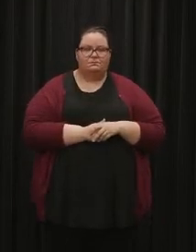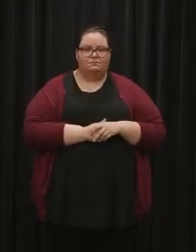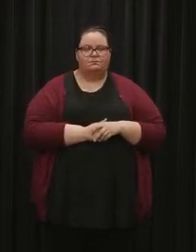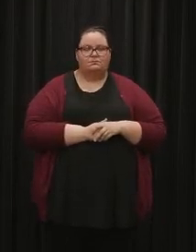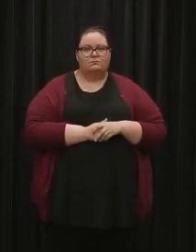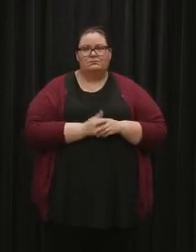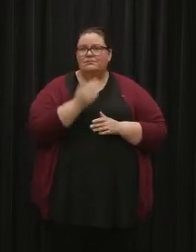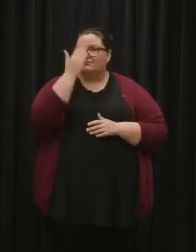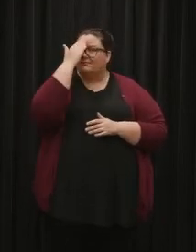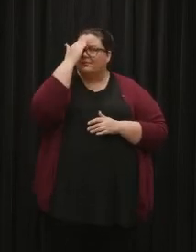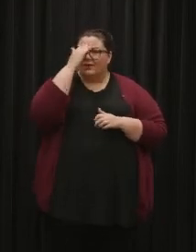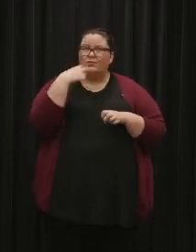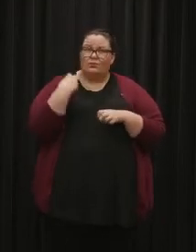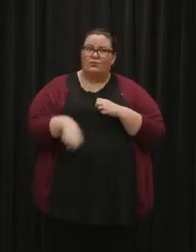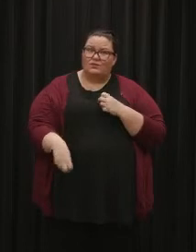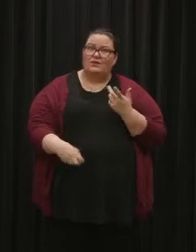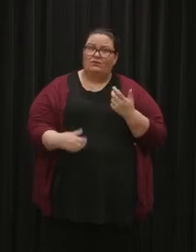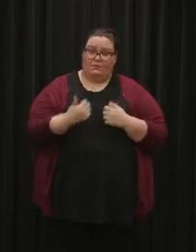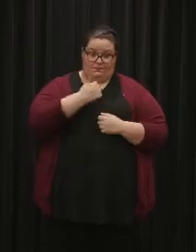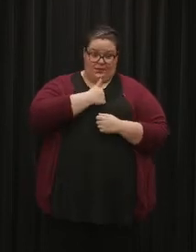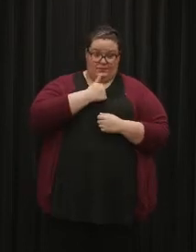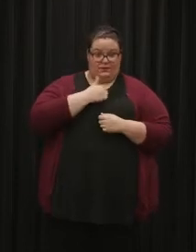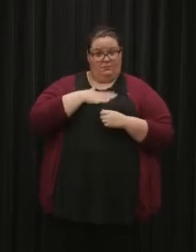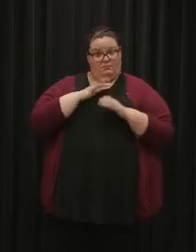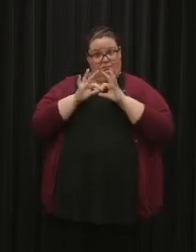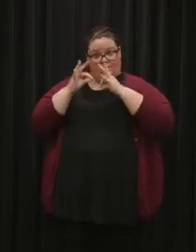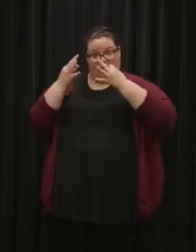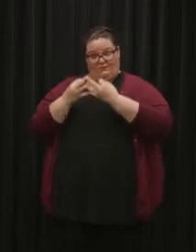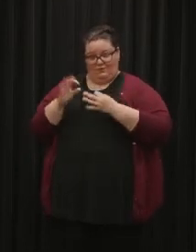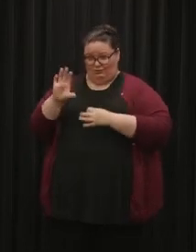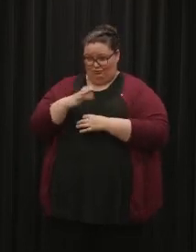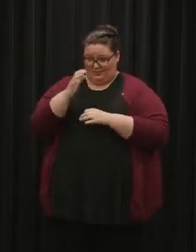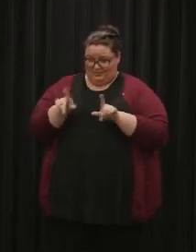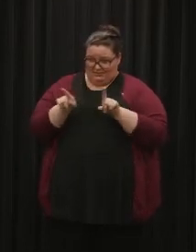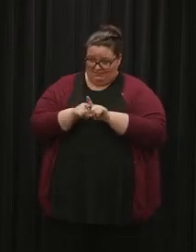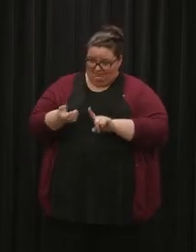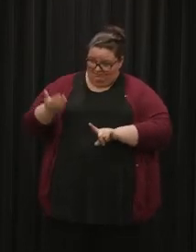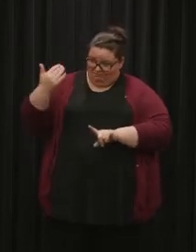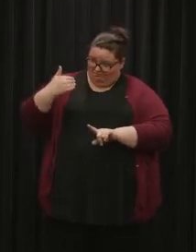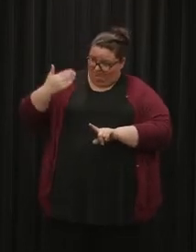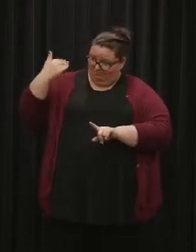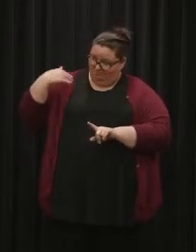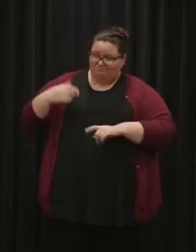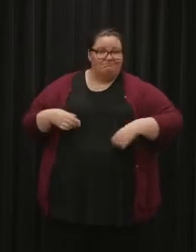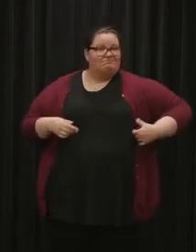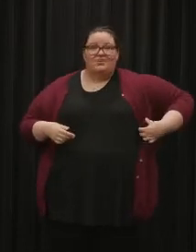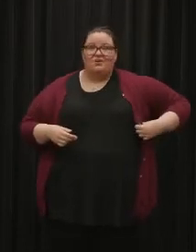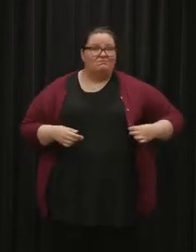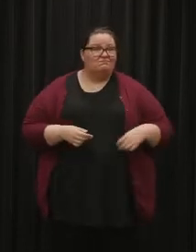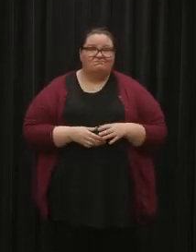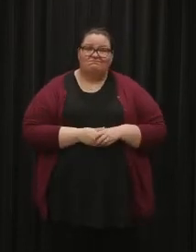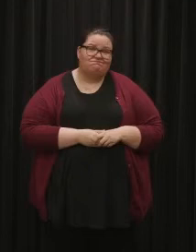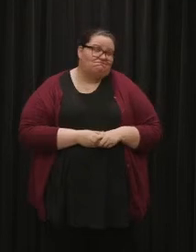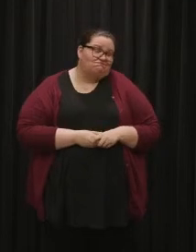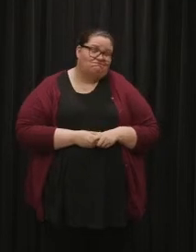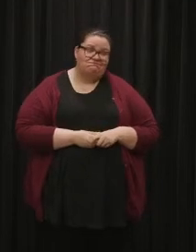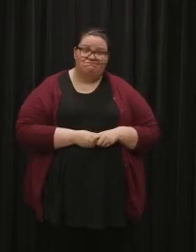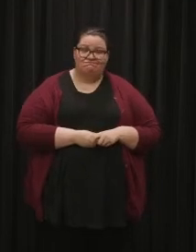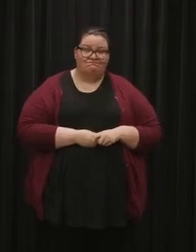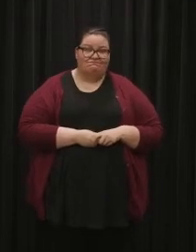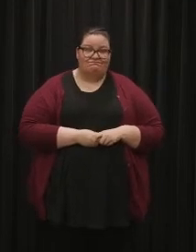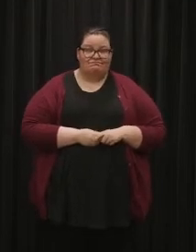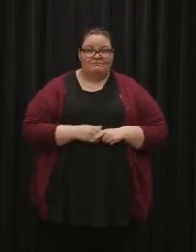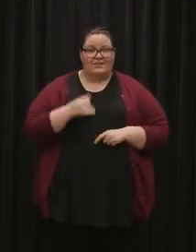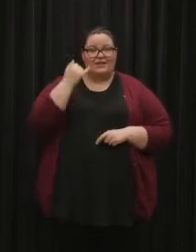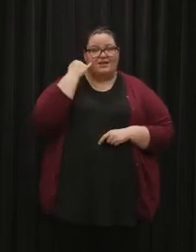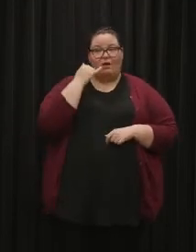And I know it's difficult. I know for me and our family, Christmas won't be the same as it has been in past years. If